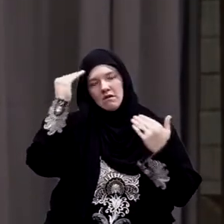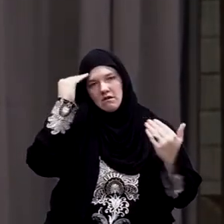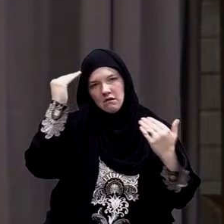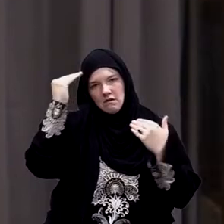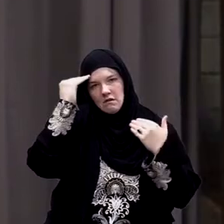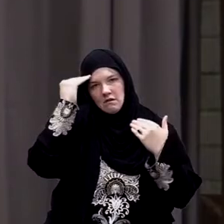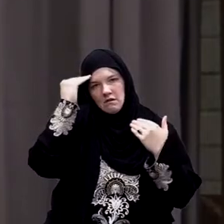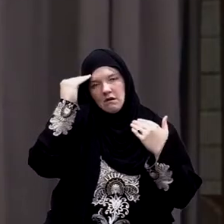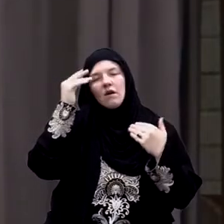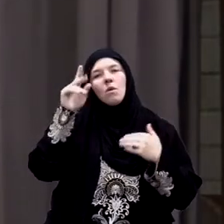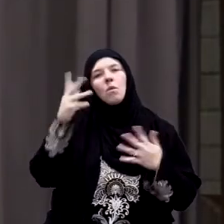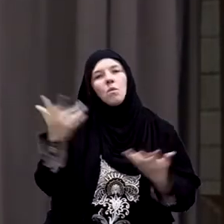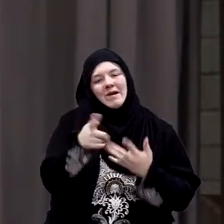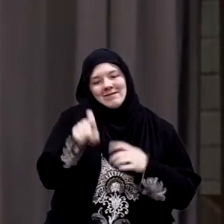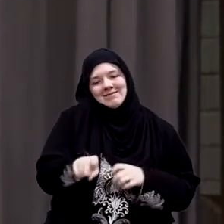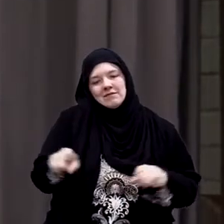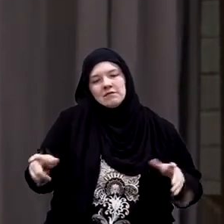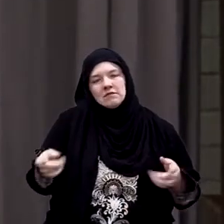what needs to be done.